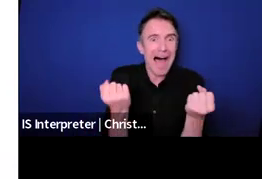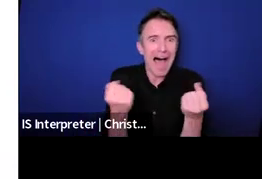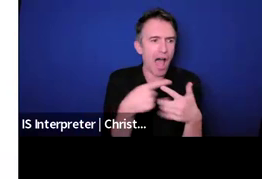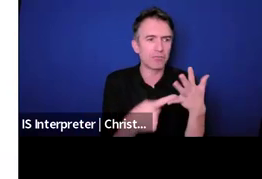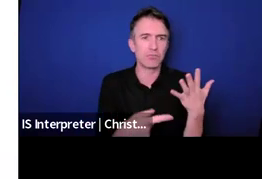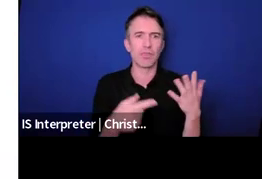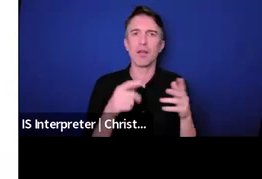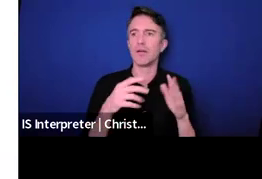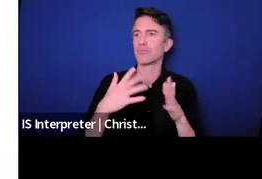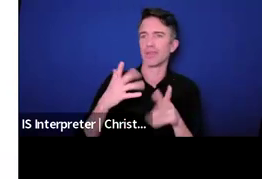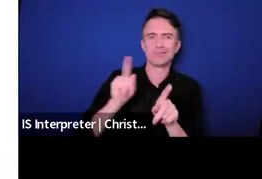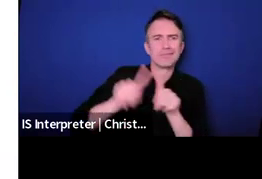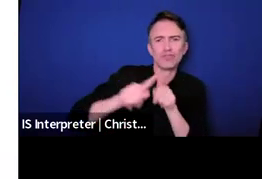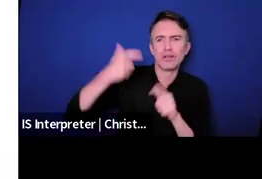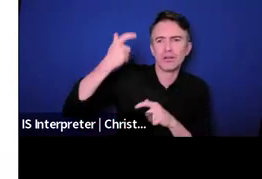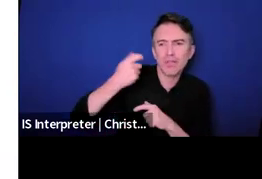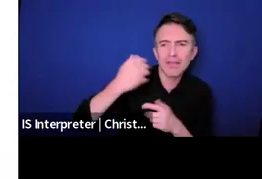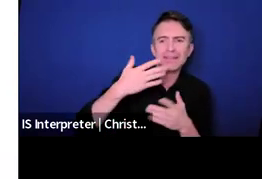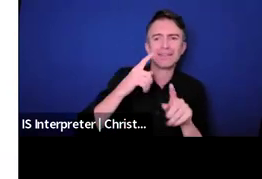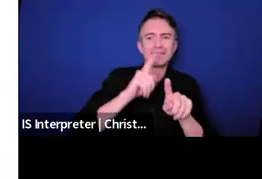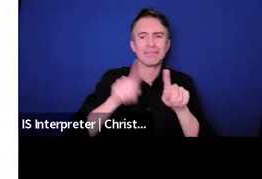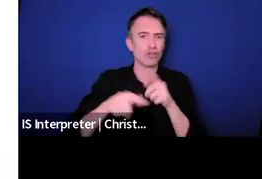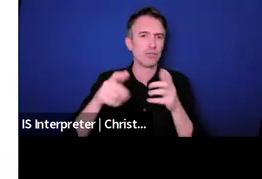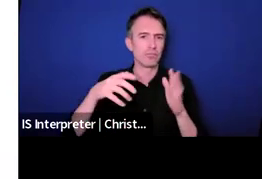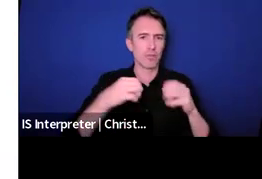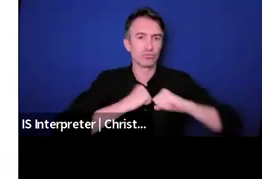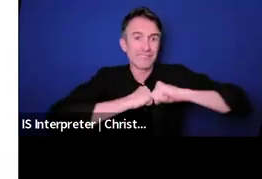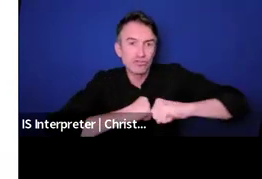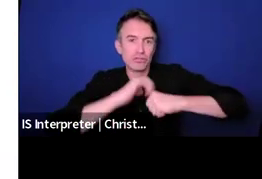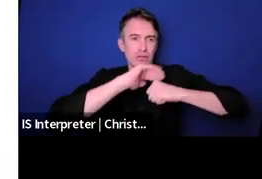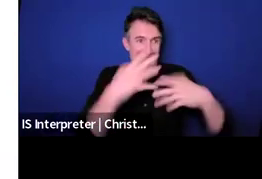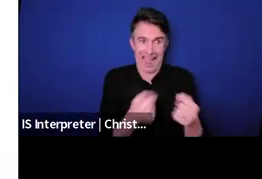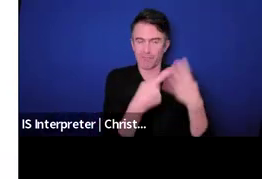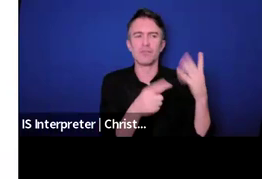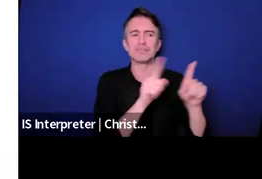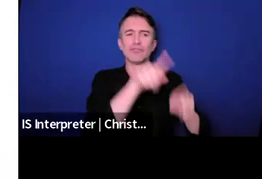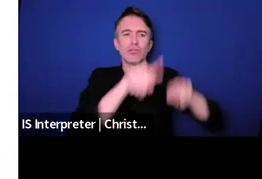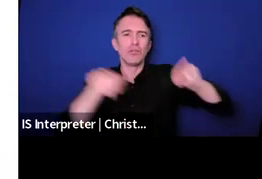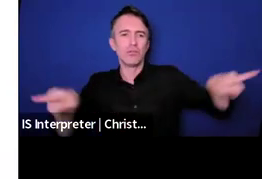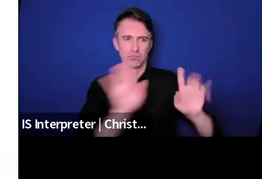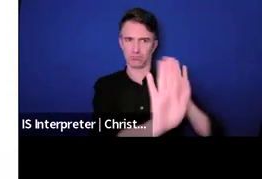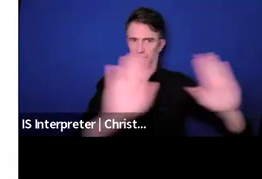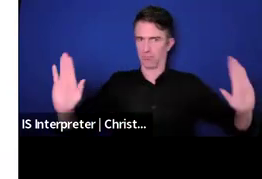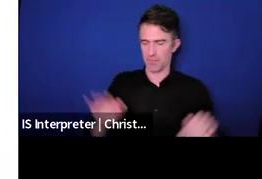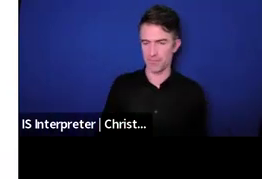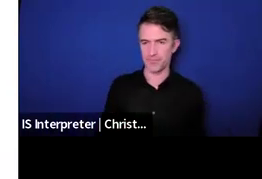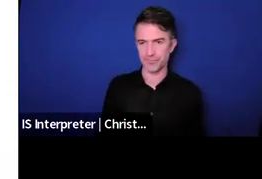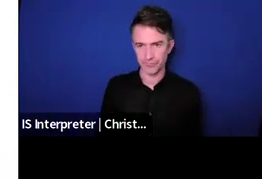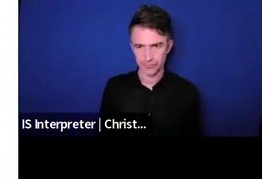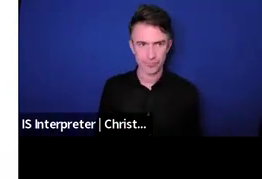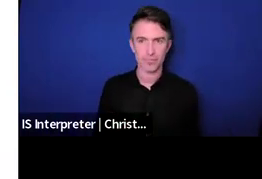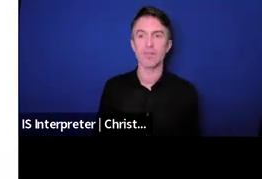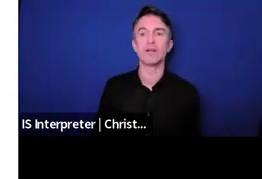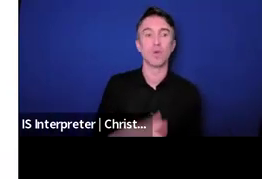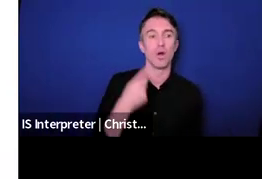and evidence building. There's also a huge amount of work that needs to be done in terms of, for example, changing the narratives around what care and